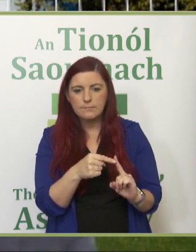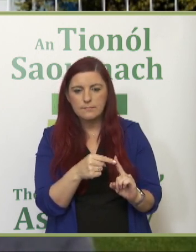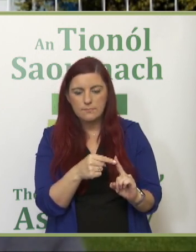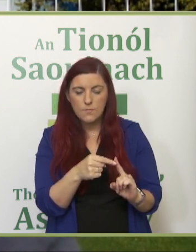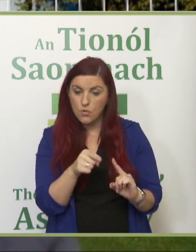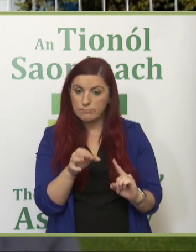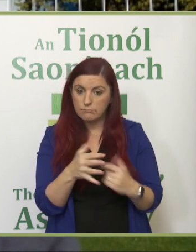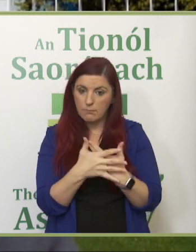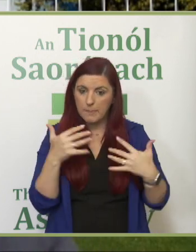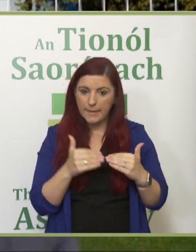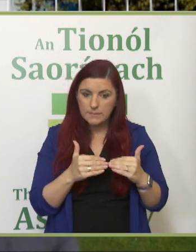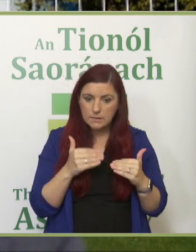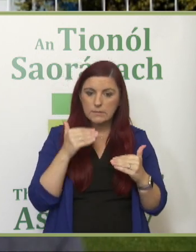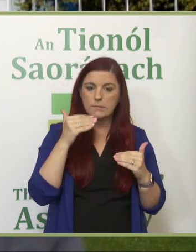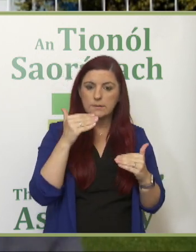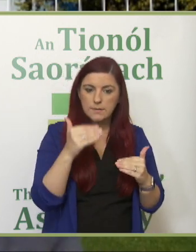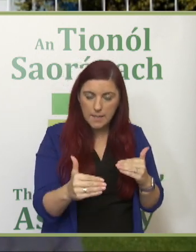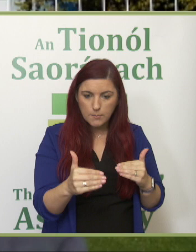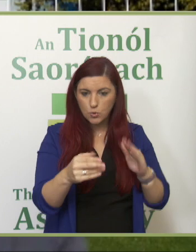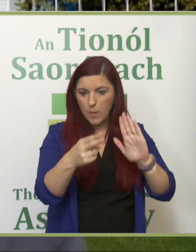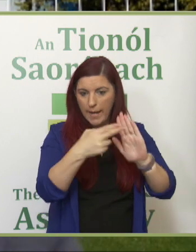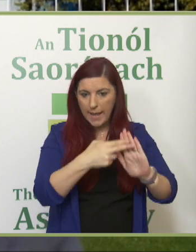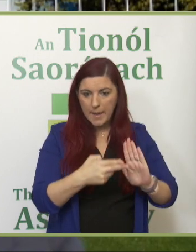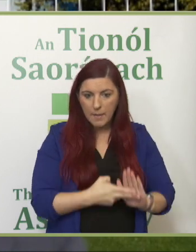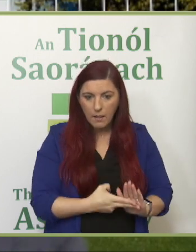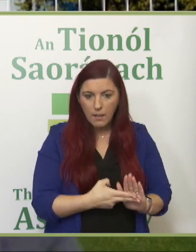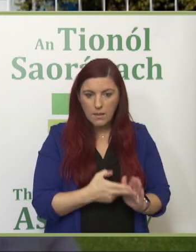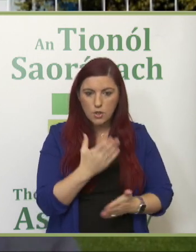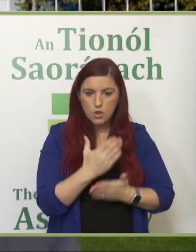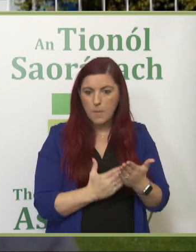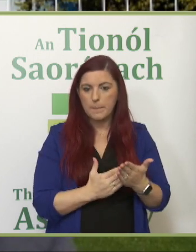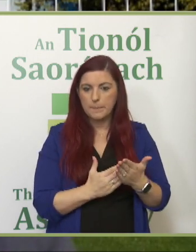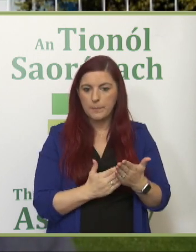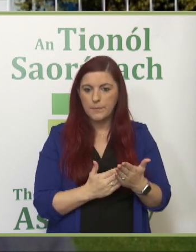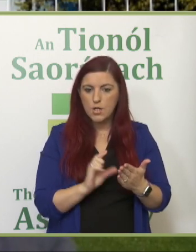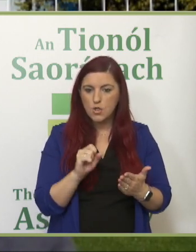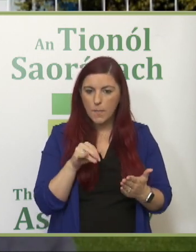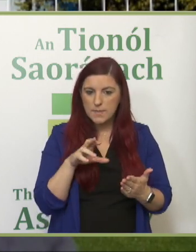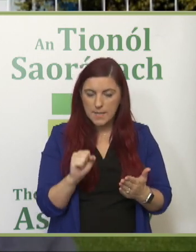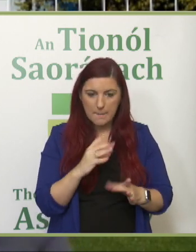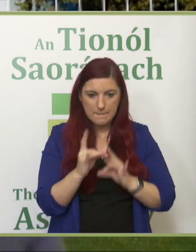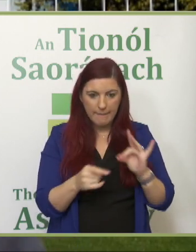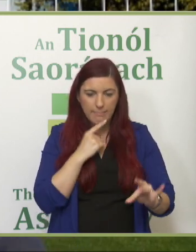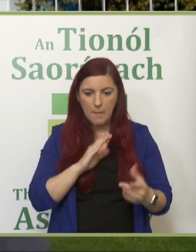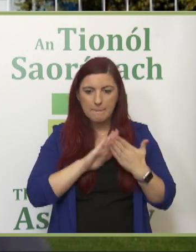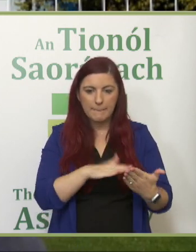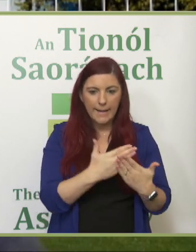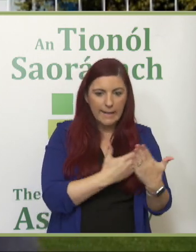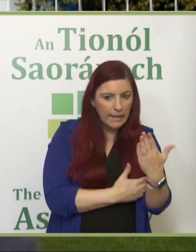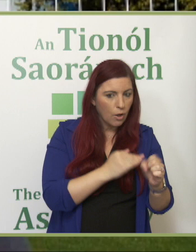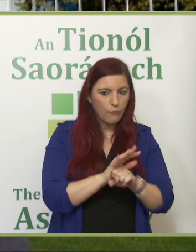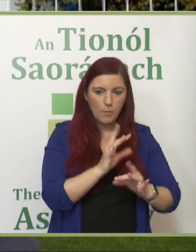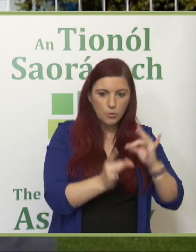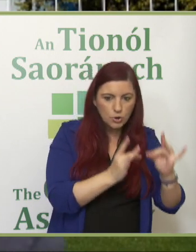to schedule certain substances, as you know, and make them illegal for production,